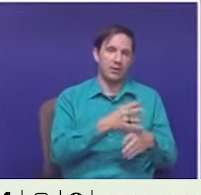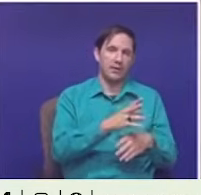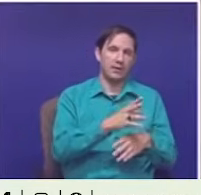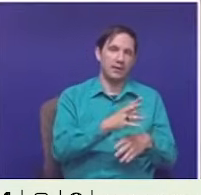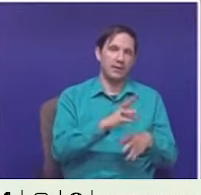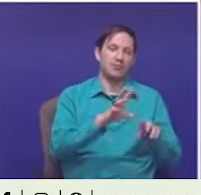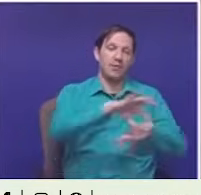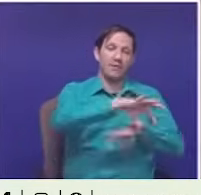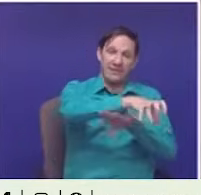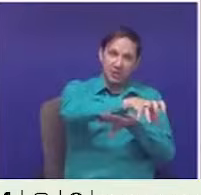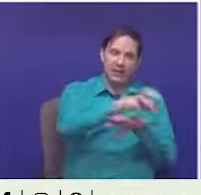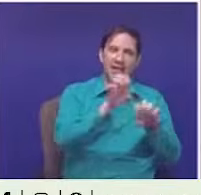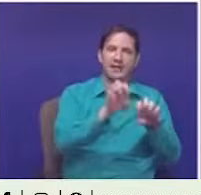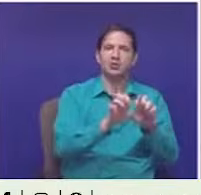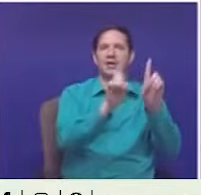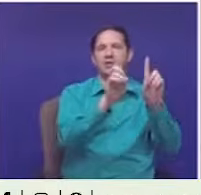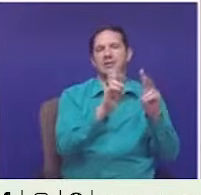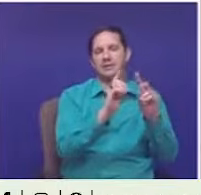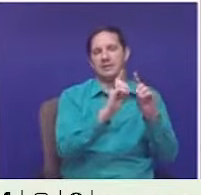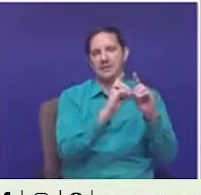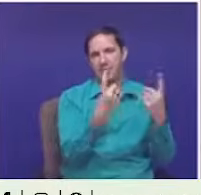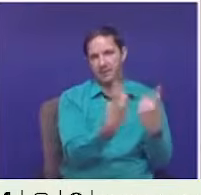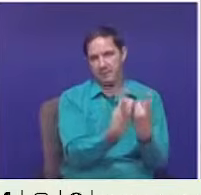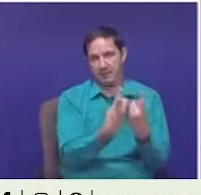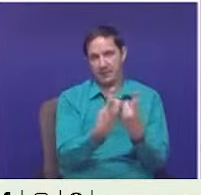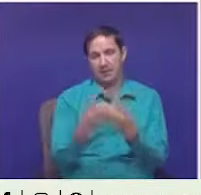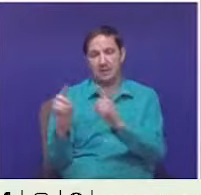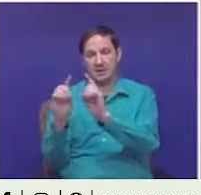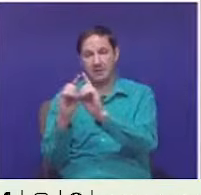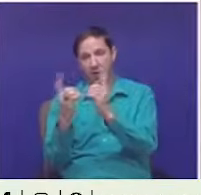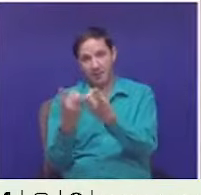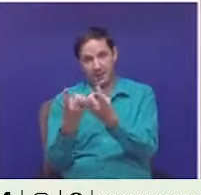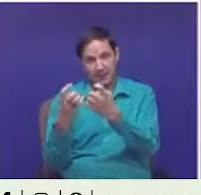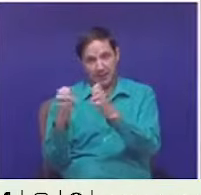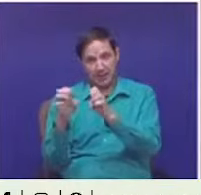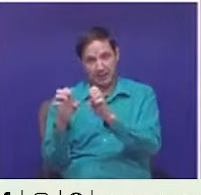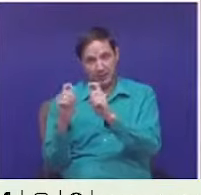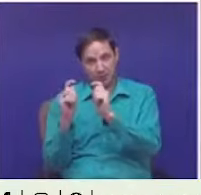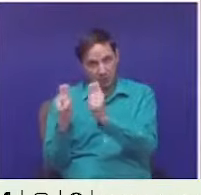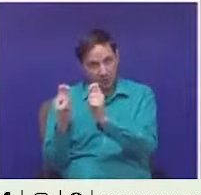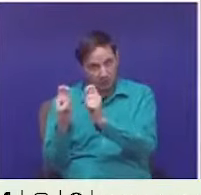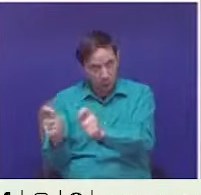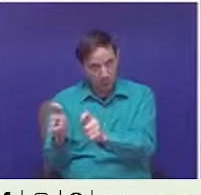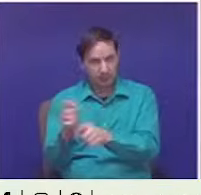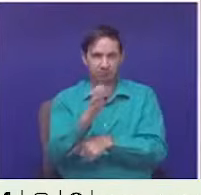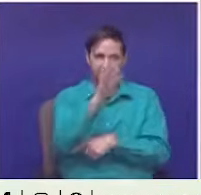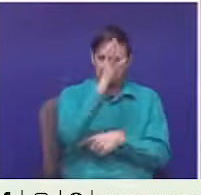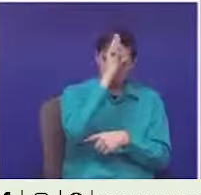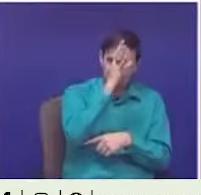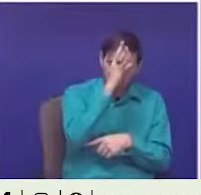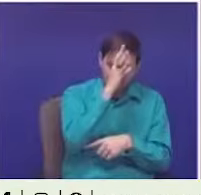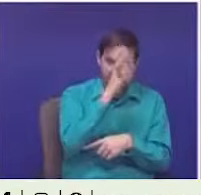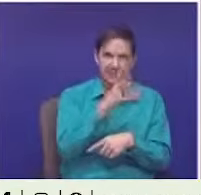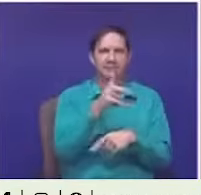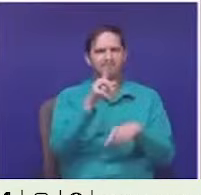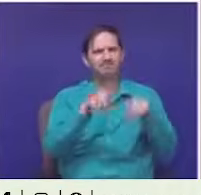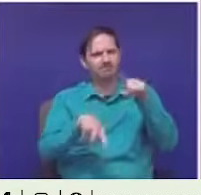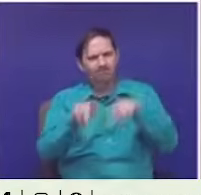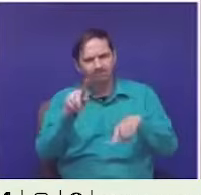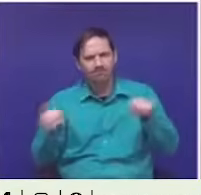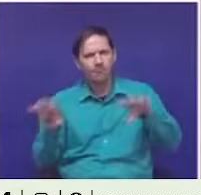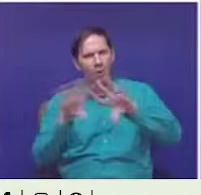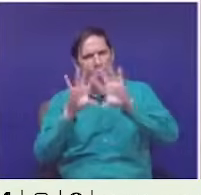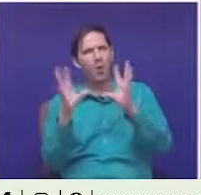education departments, and Department of Transport and the law enforcement agencies, and the kind of on the ground and